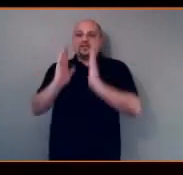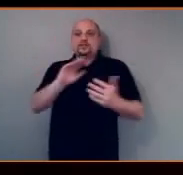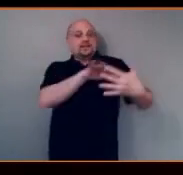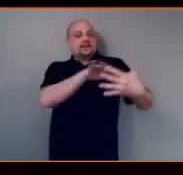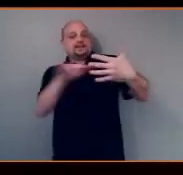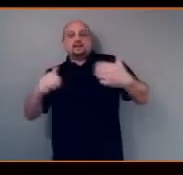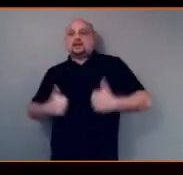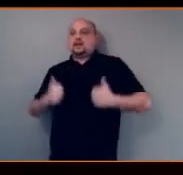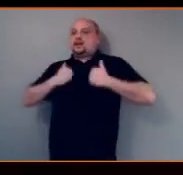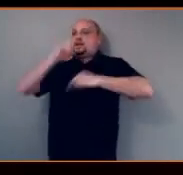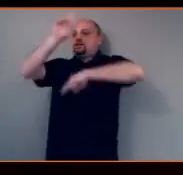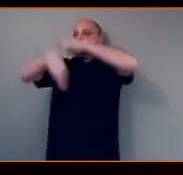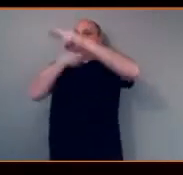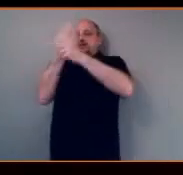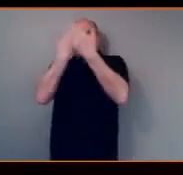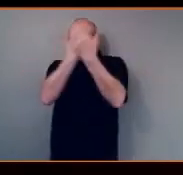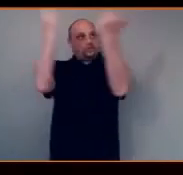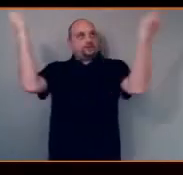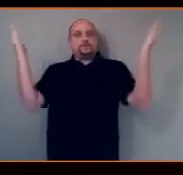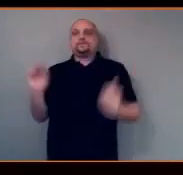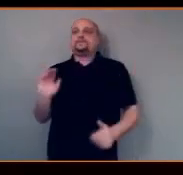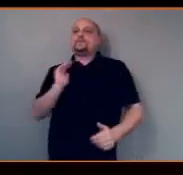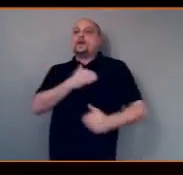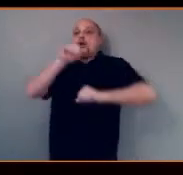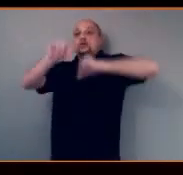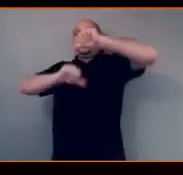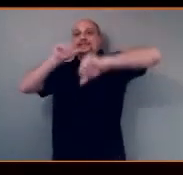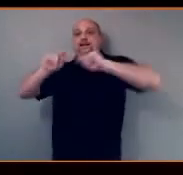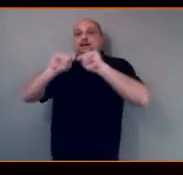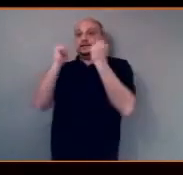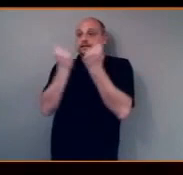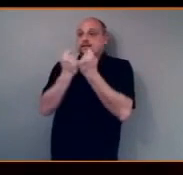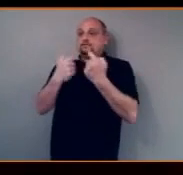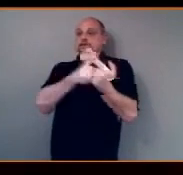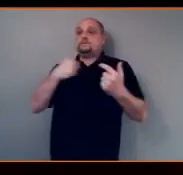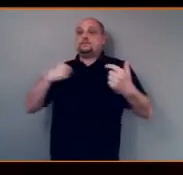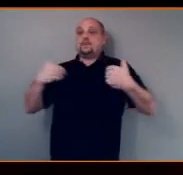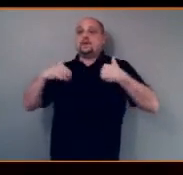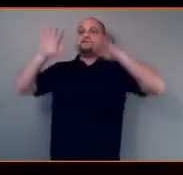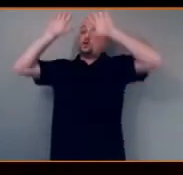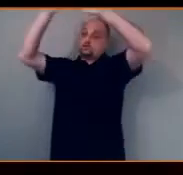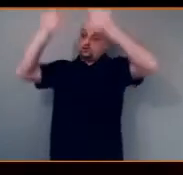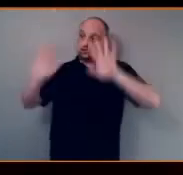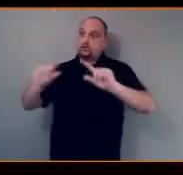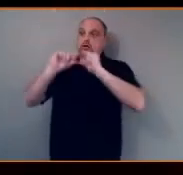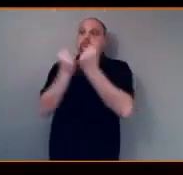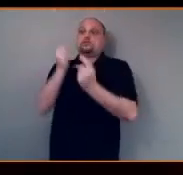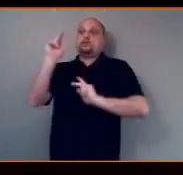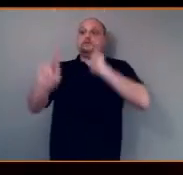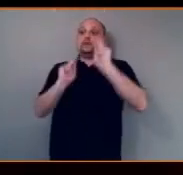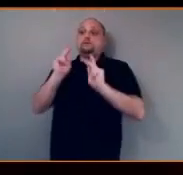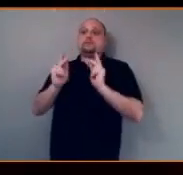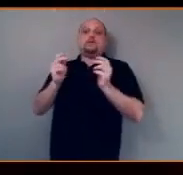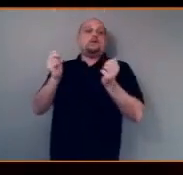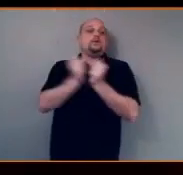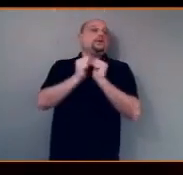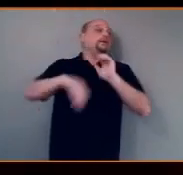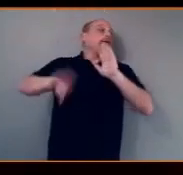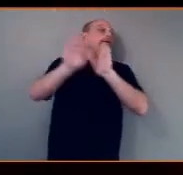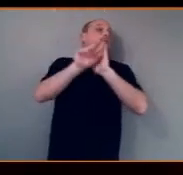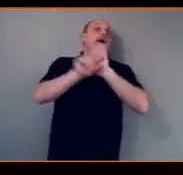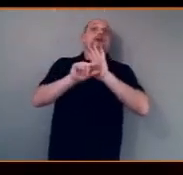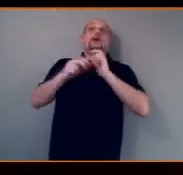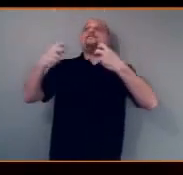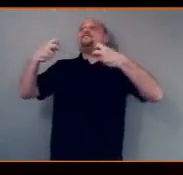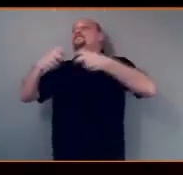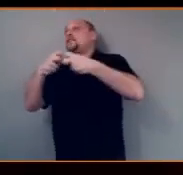life in the universe. On our science team, we have this incredible group of people who have backgrounds in chemistry and physics